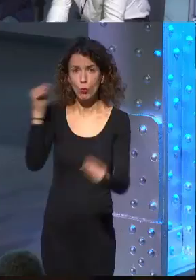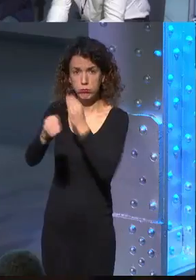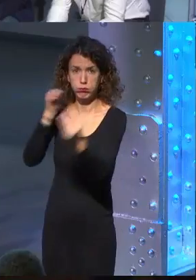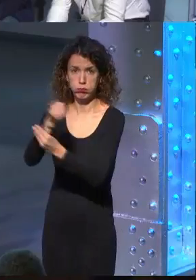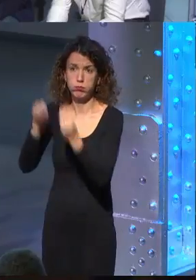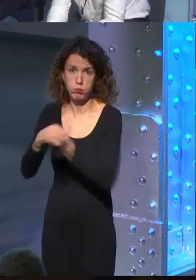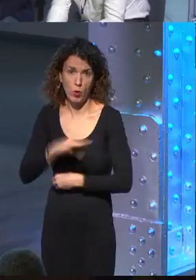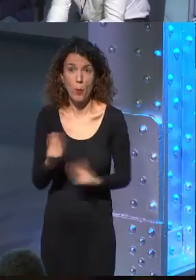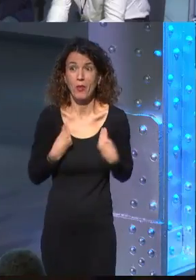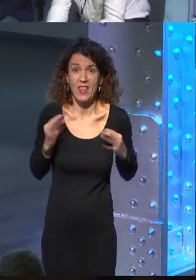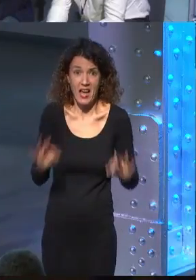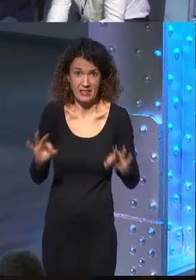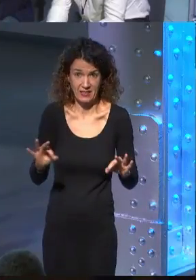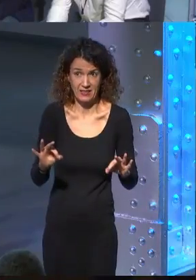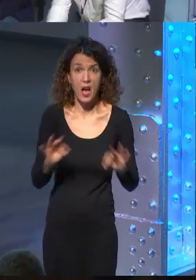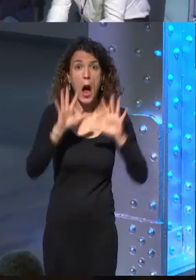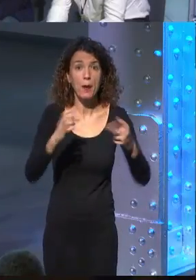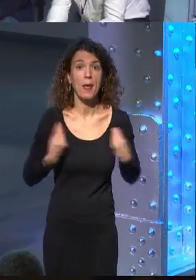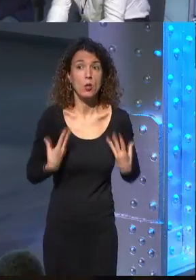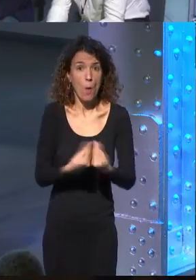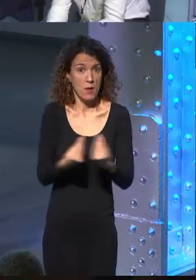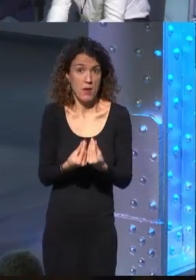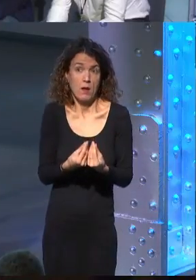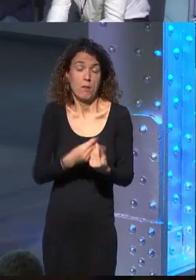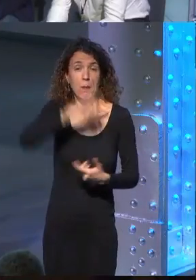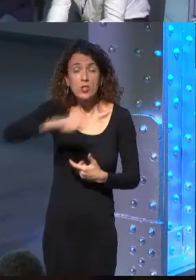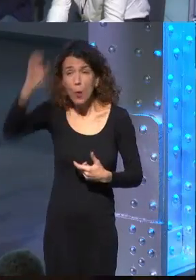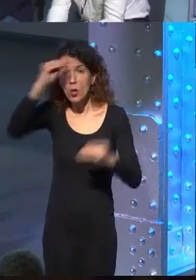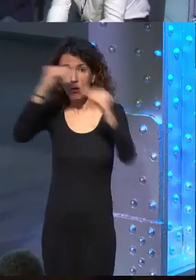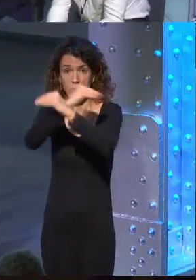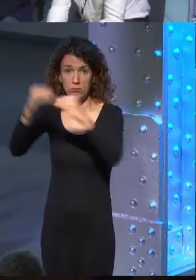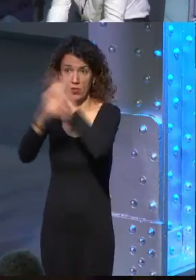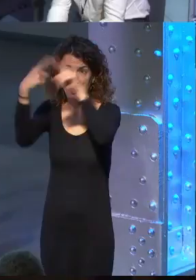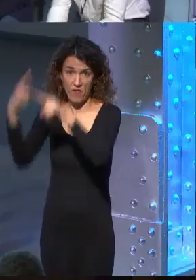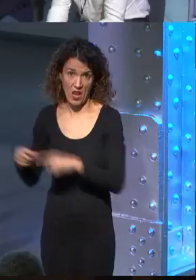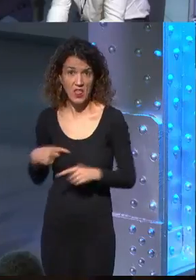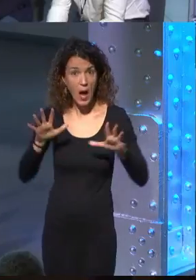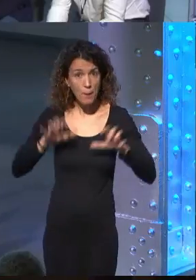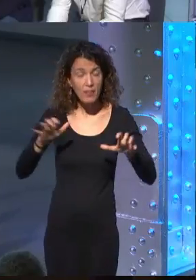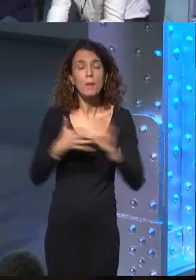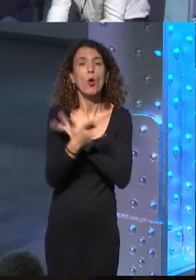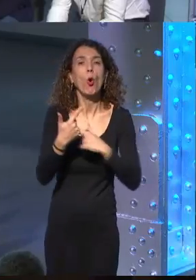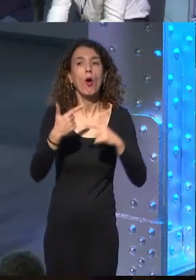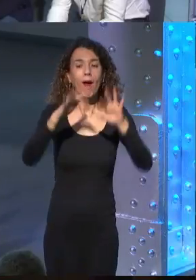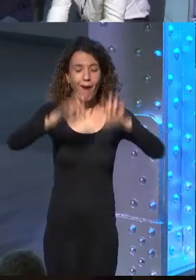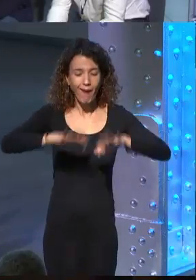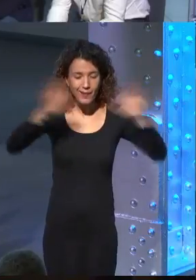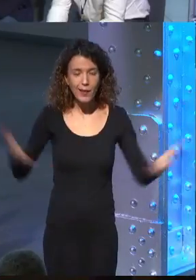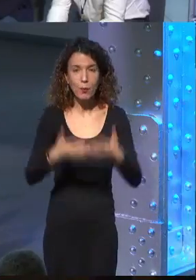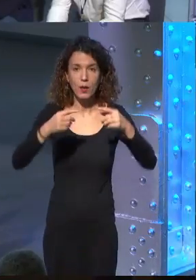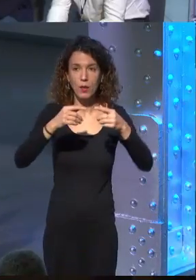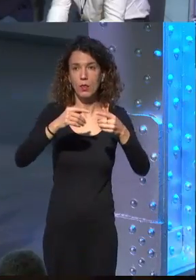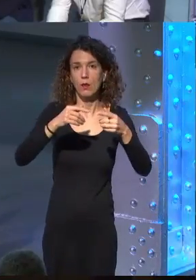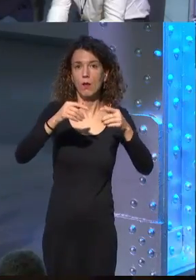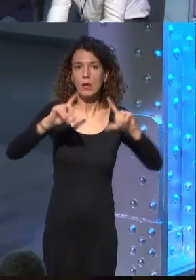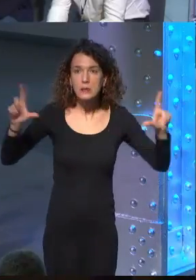that won't be good for everyone. It will generate criticism, and we have to live with that, obviously, as far